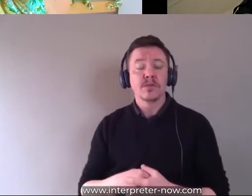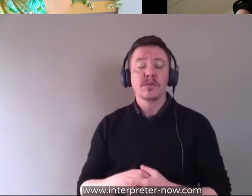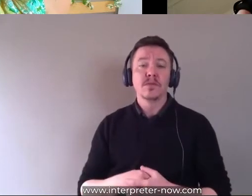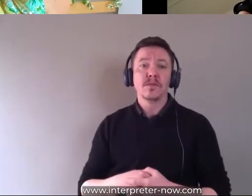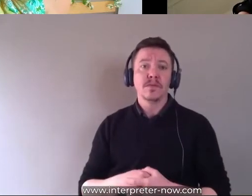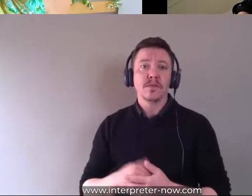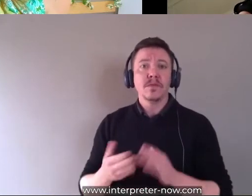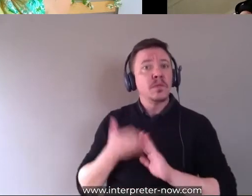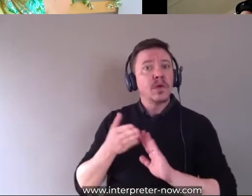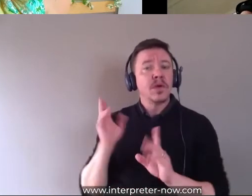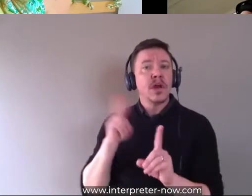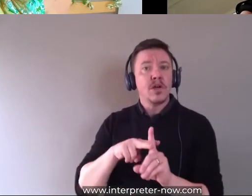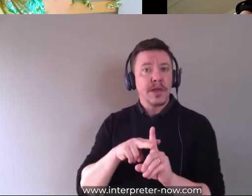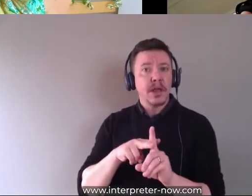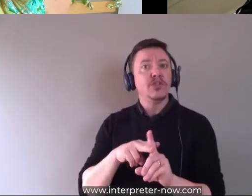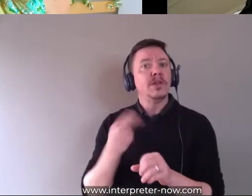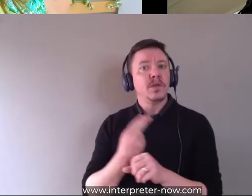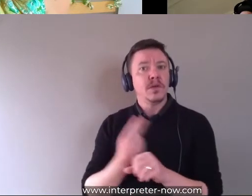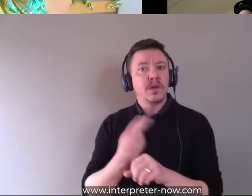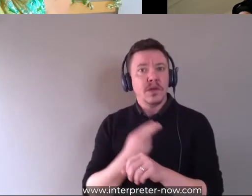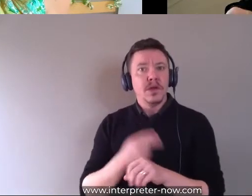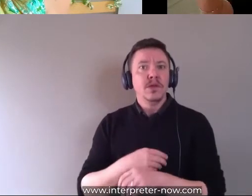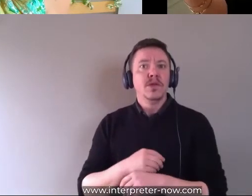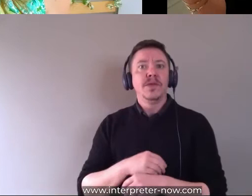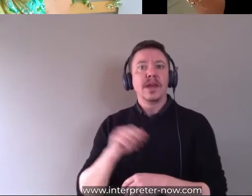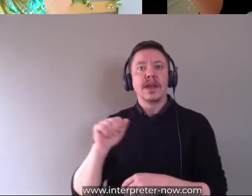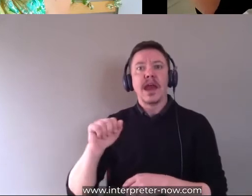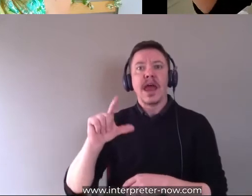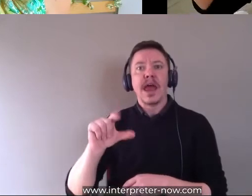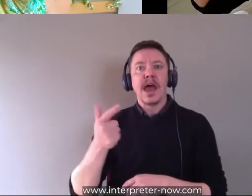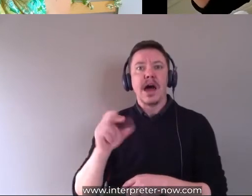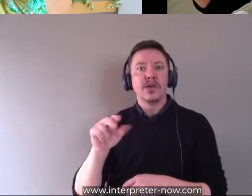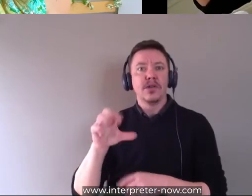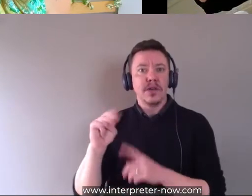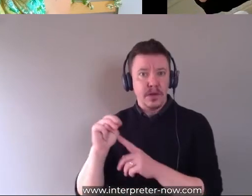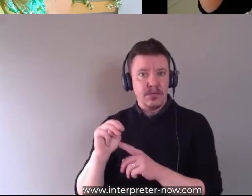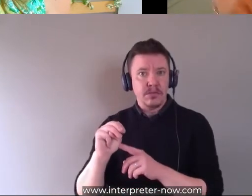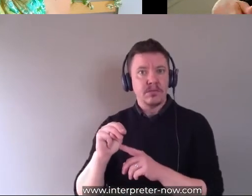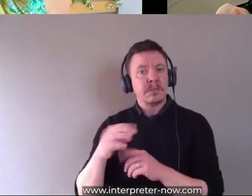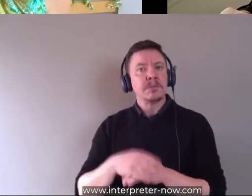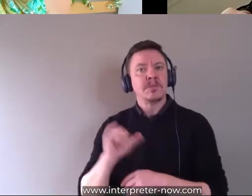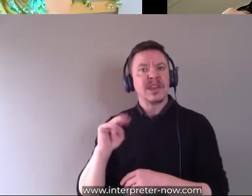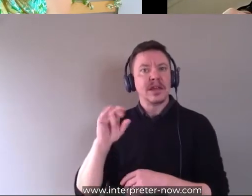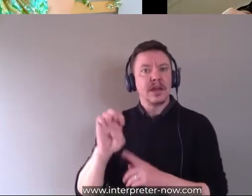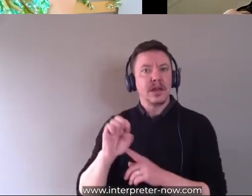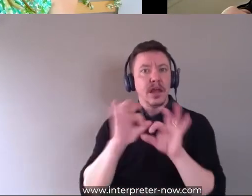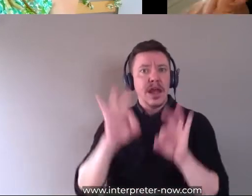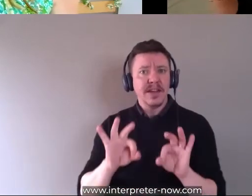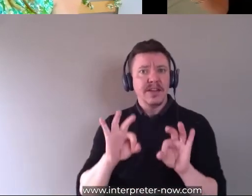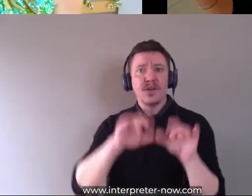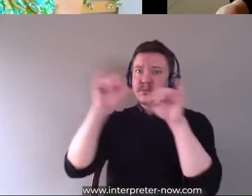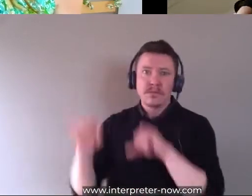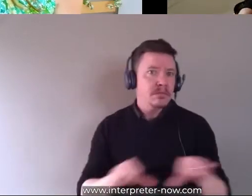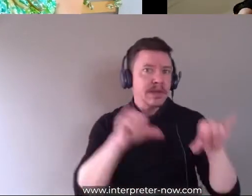We run our applications through an algorithmic process where we have an intake form. So it's the same for every single human. We don't